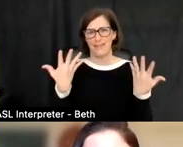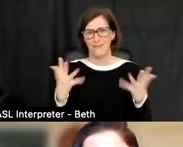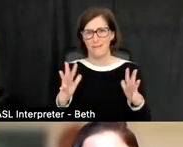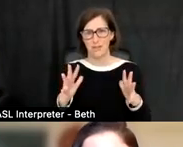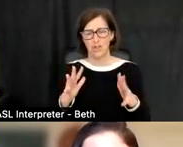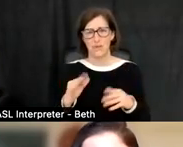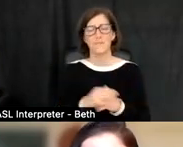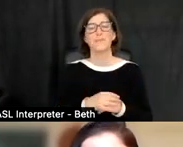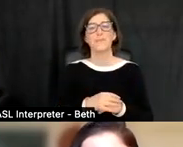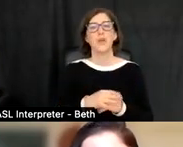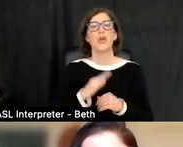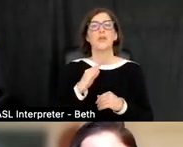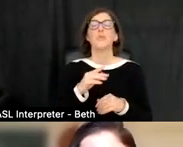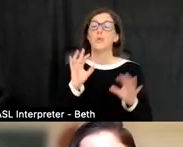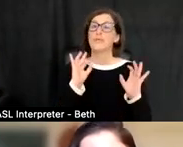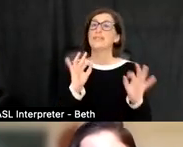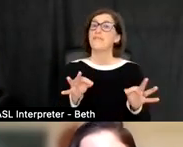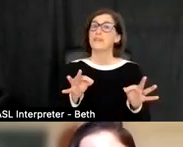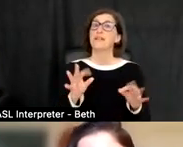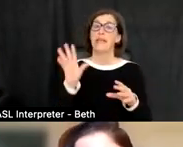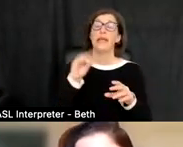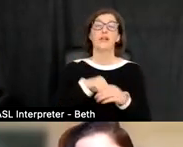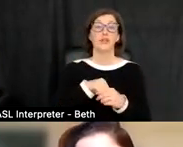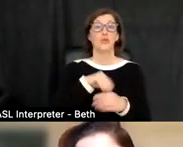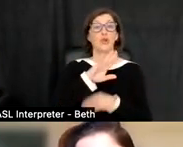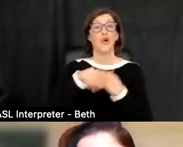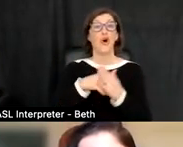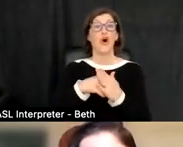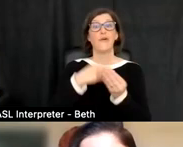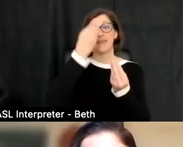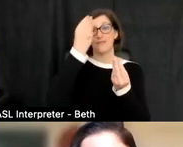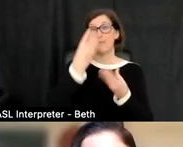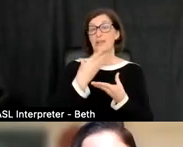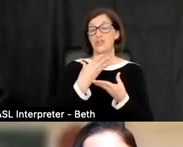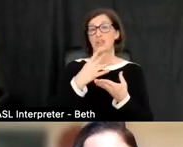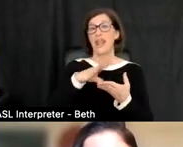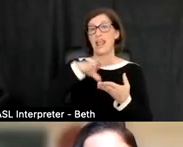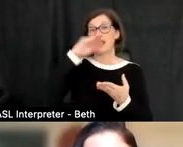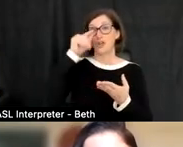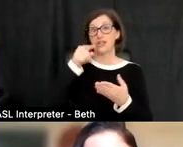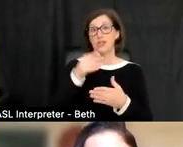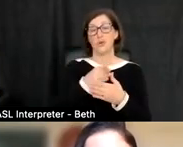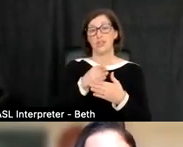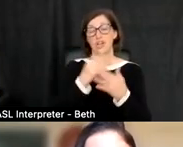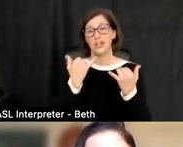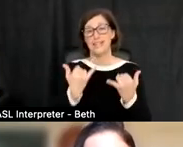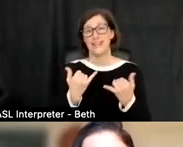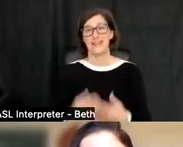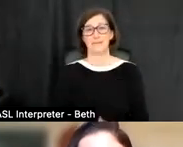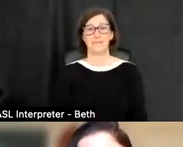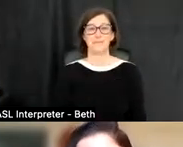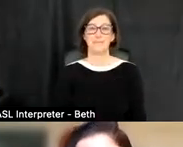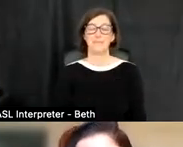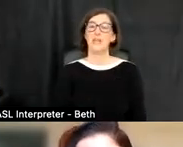we will be sure to include all of this information and learnings that you're sharing here. So we'll invite